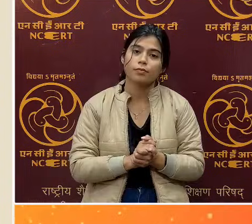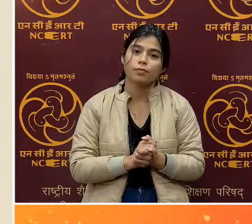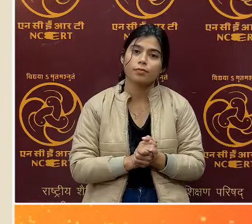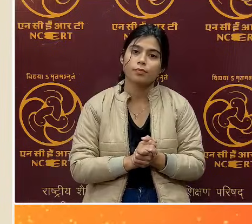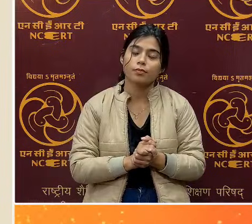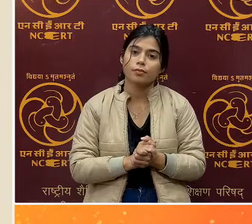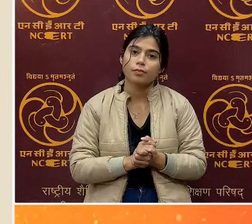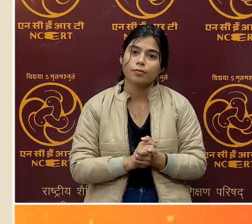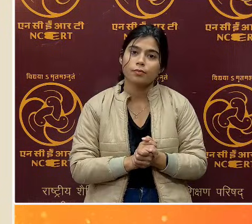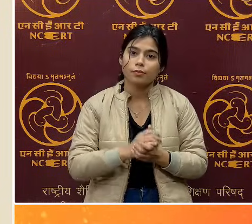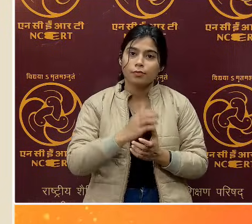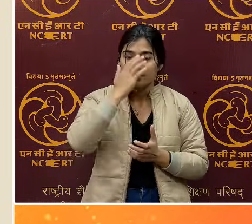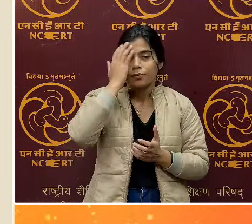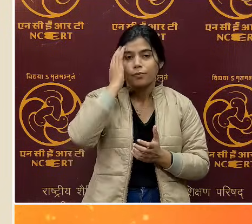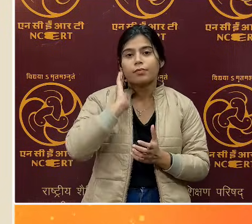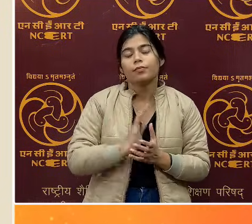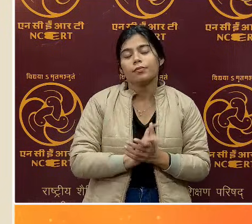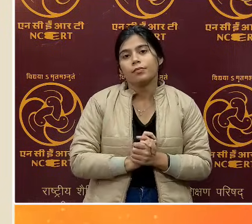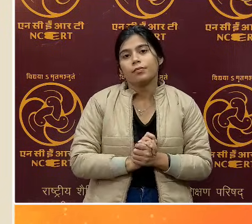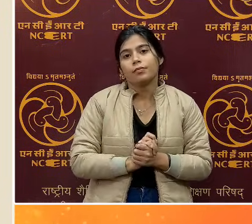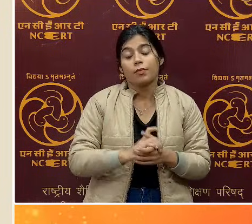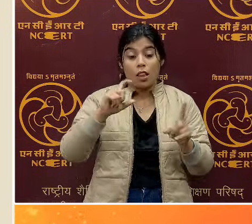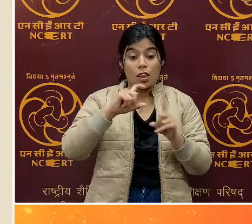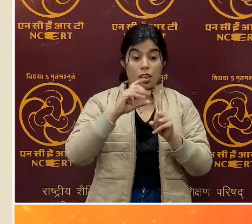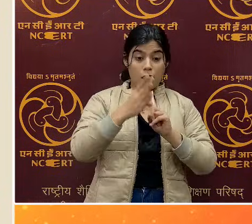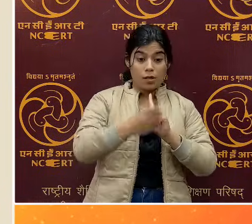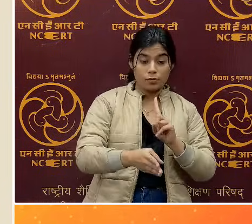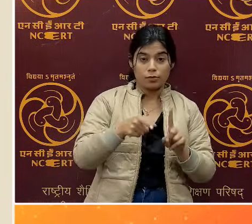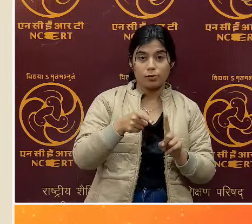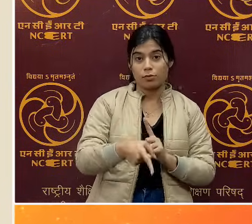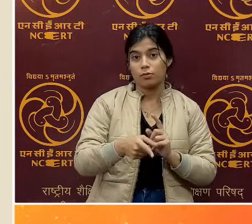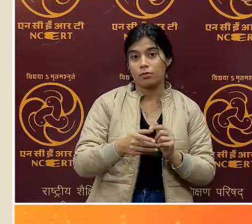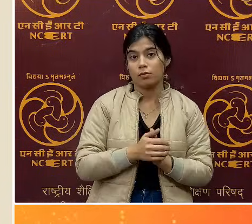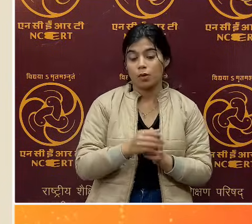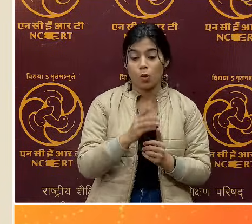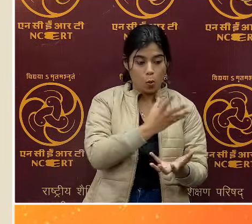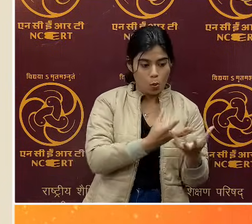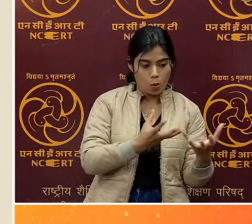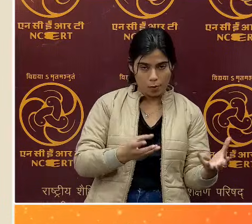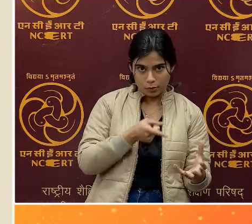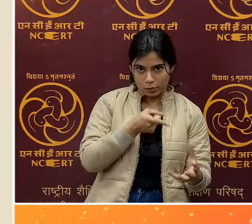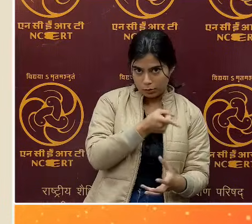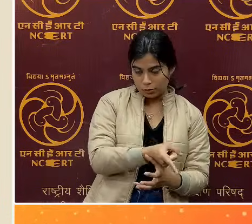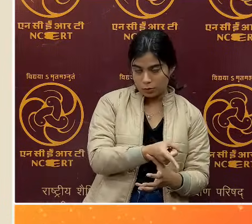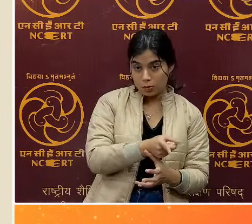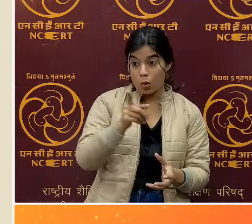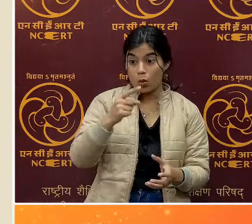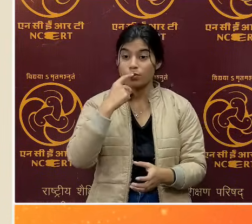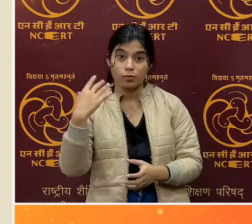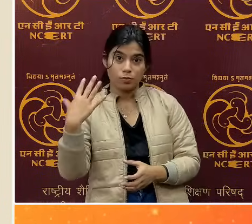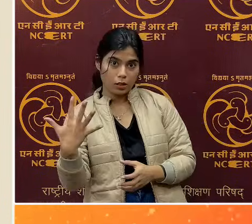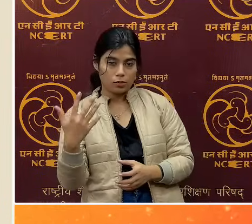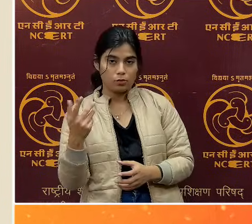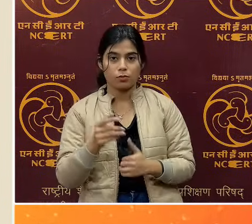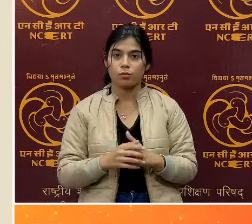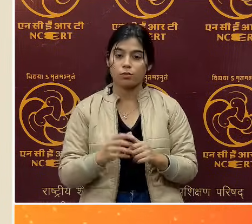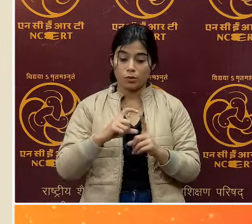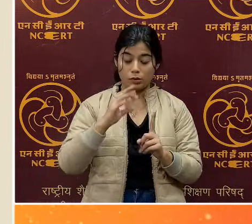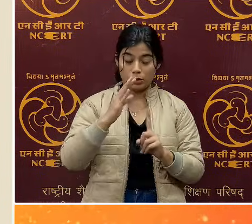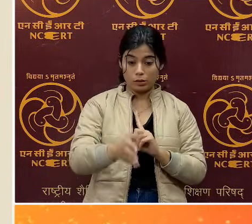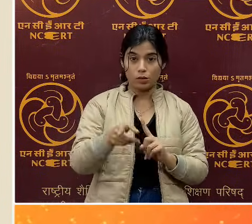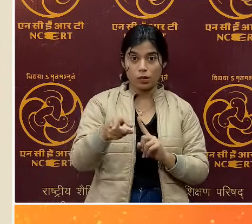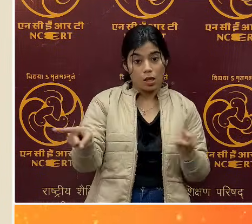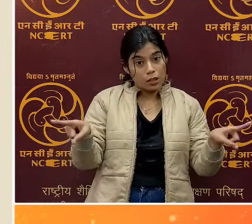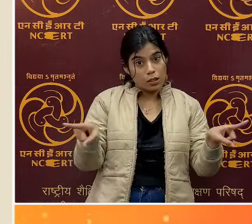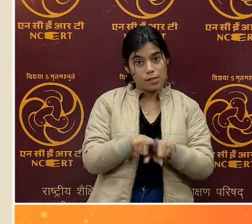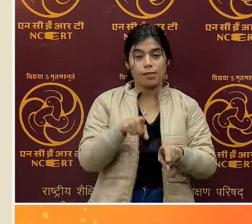is the distance between the object and the mirror. It is